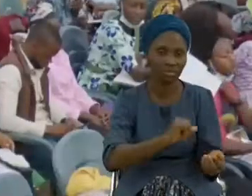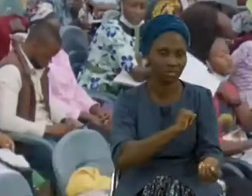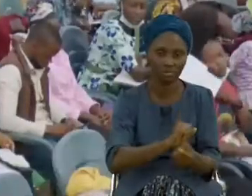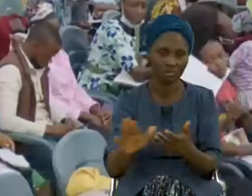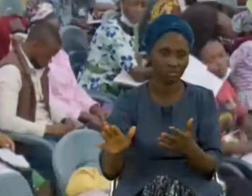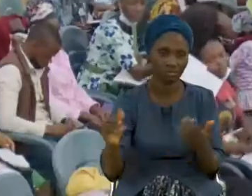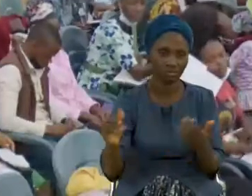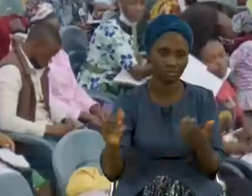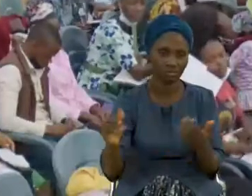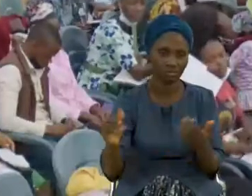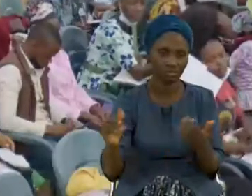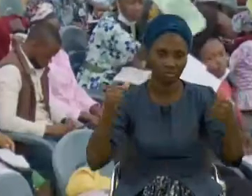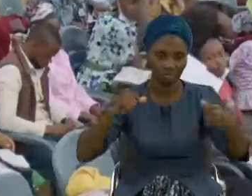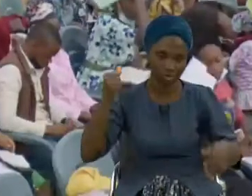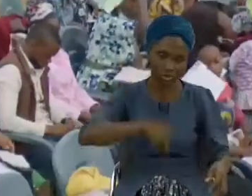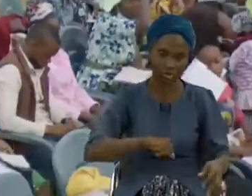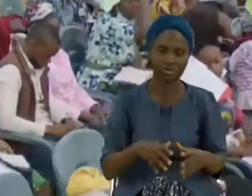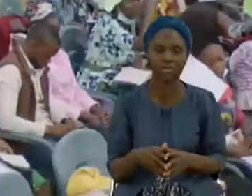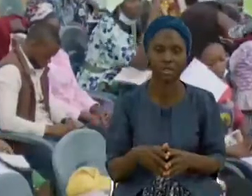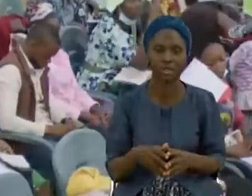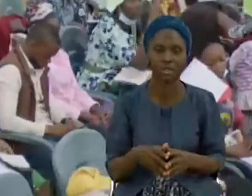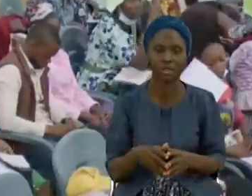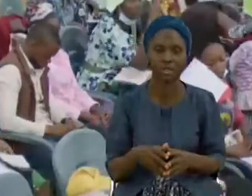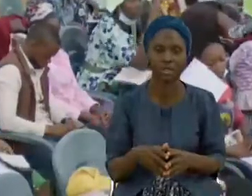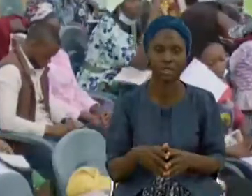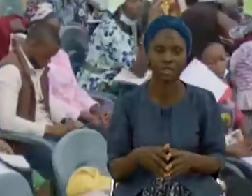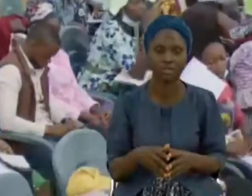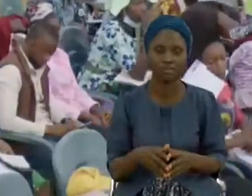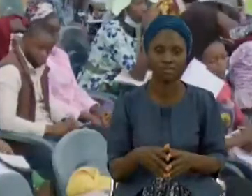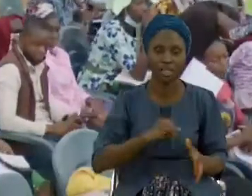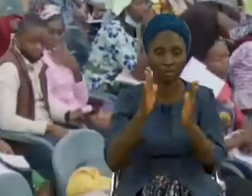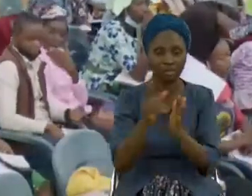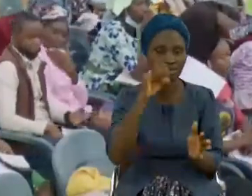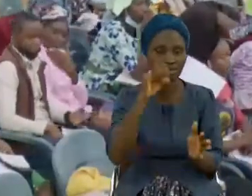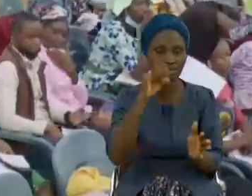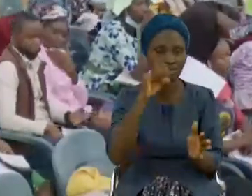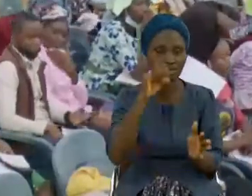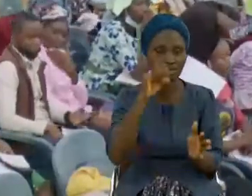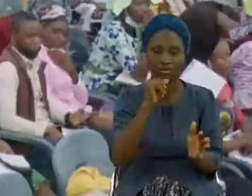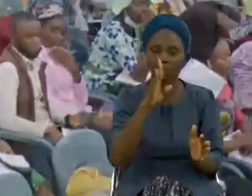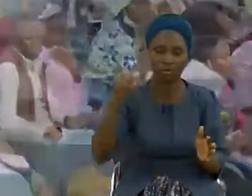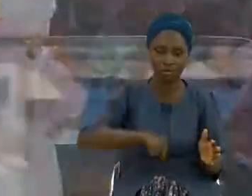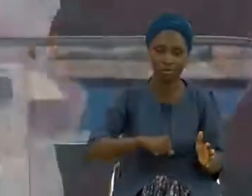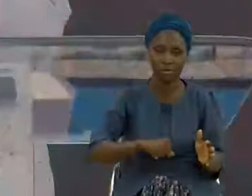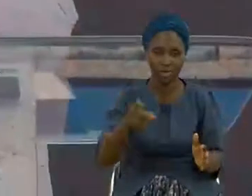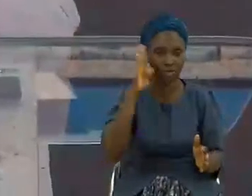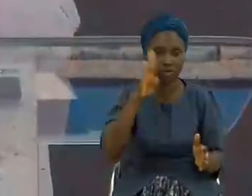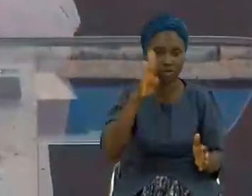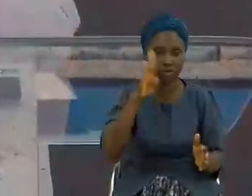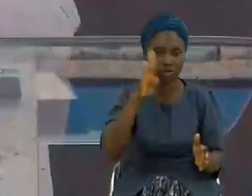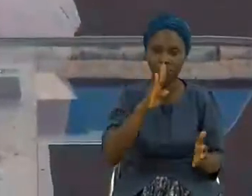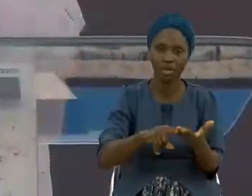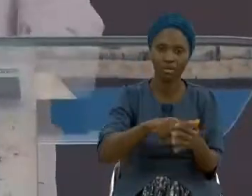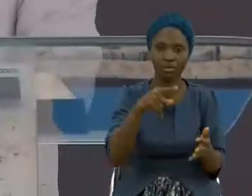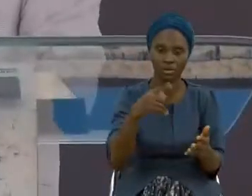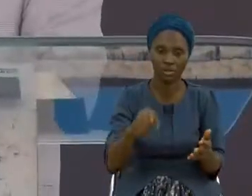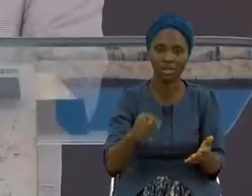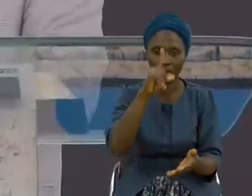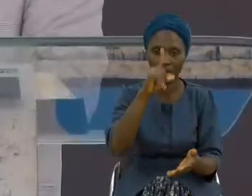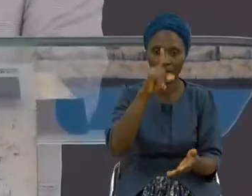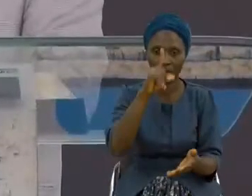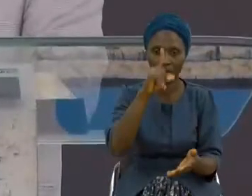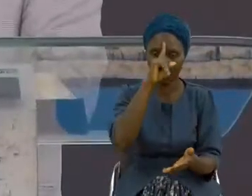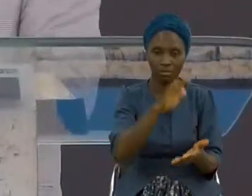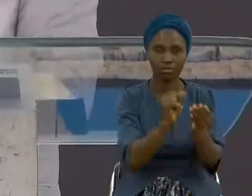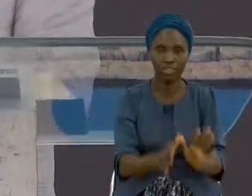you'll be among the believers you notice that he that believeth you believe on the